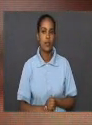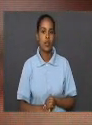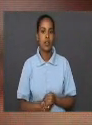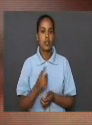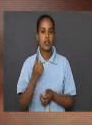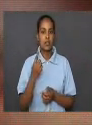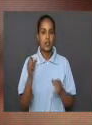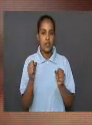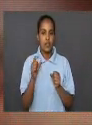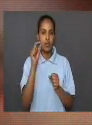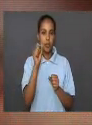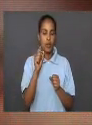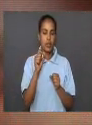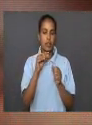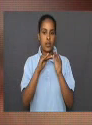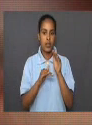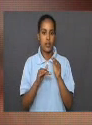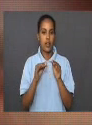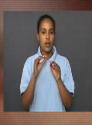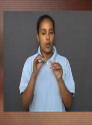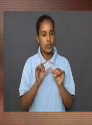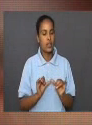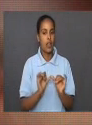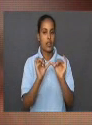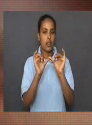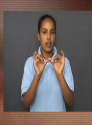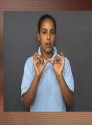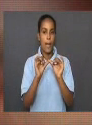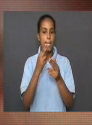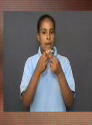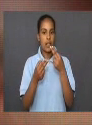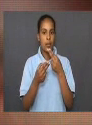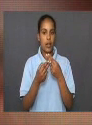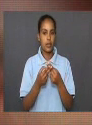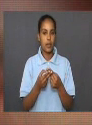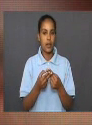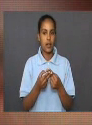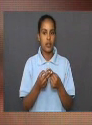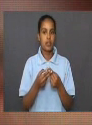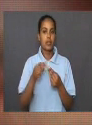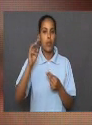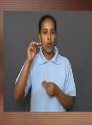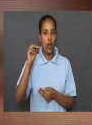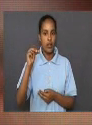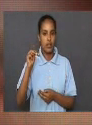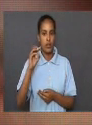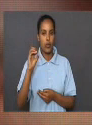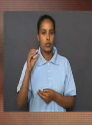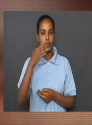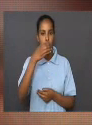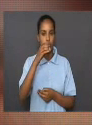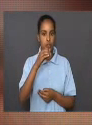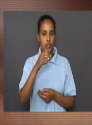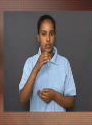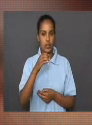The freezing point depression constant multiplied by the molality of the